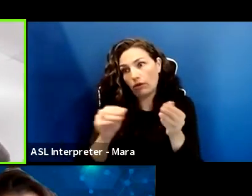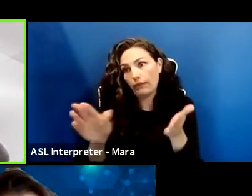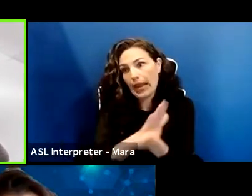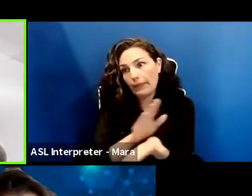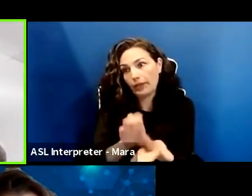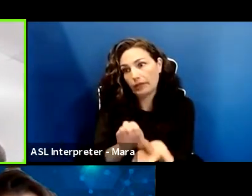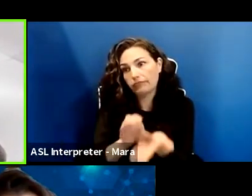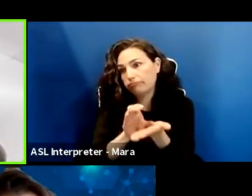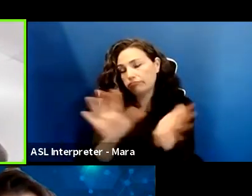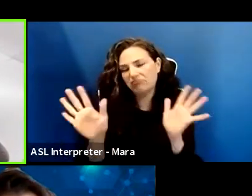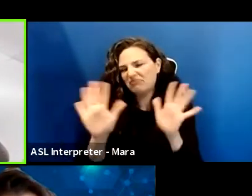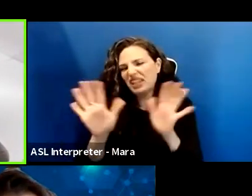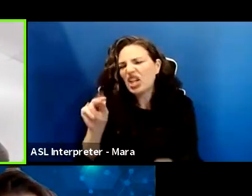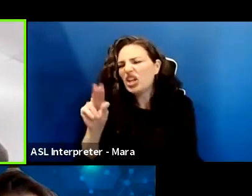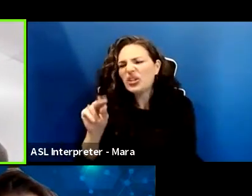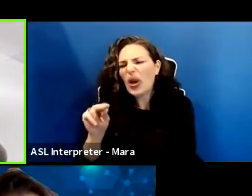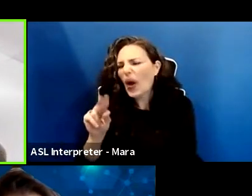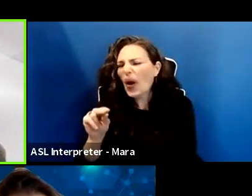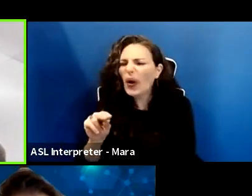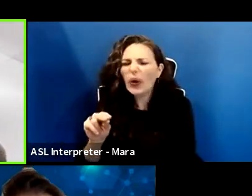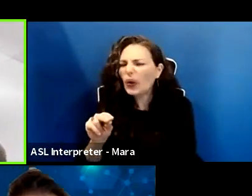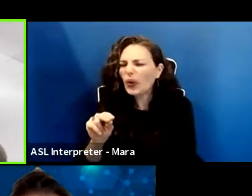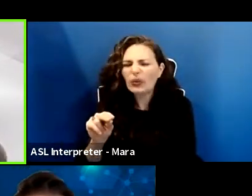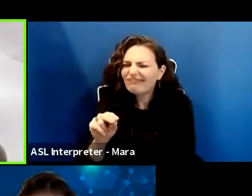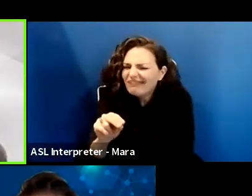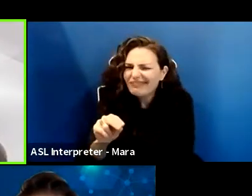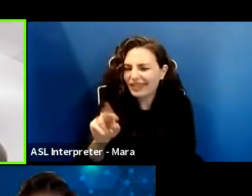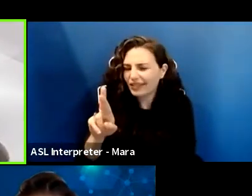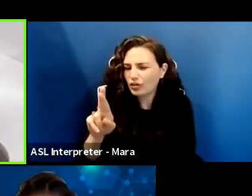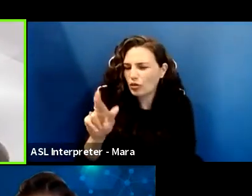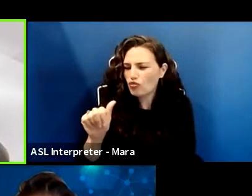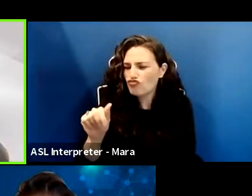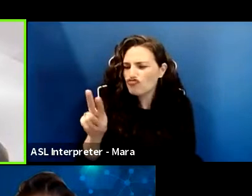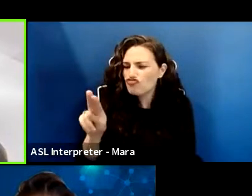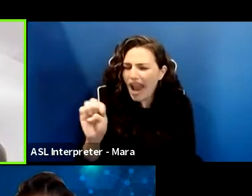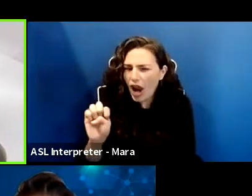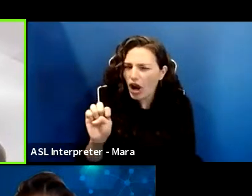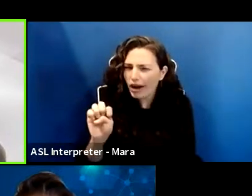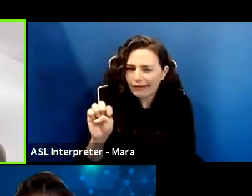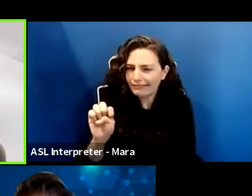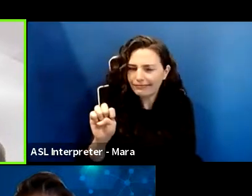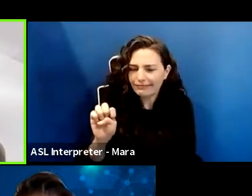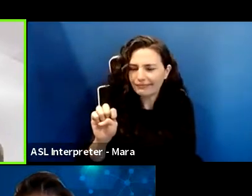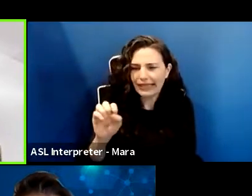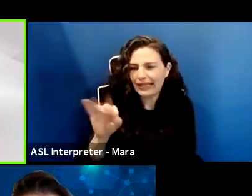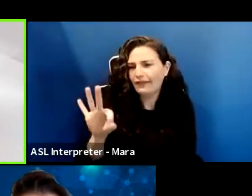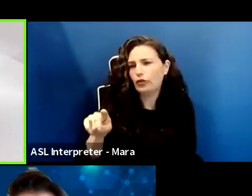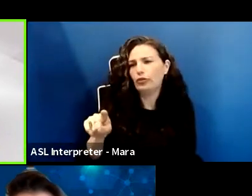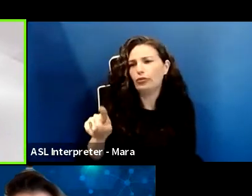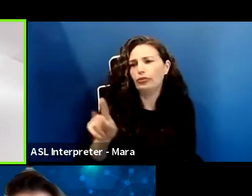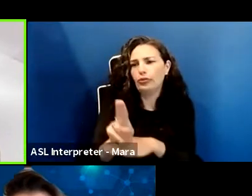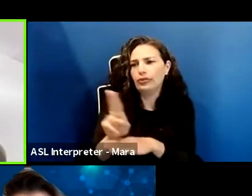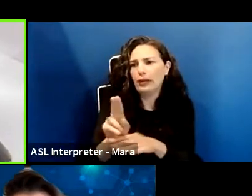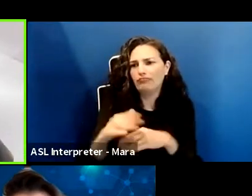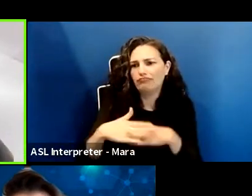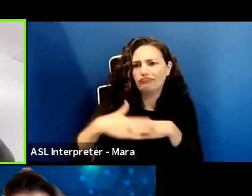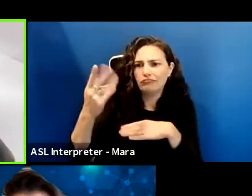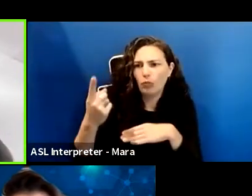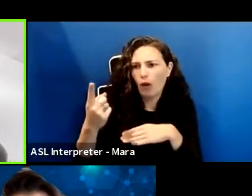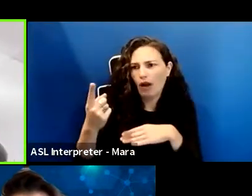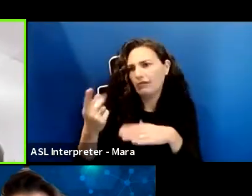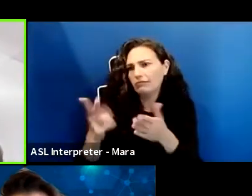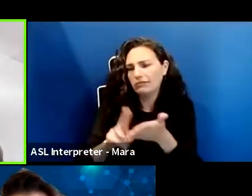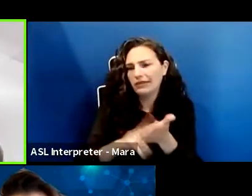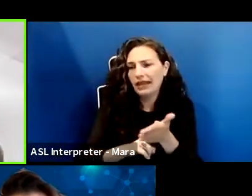that would be pretty rare. I think it's a call to us if you have a project that could possibly, between